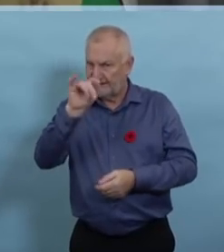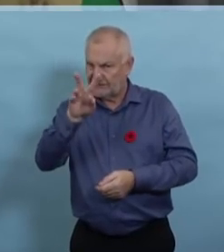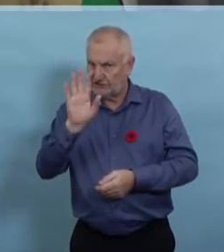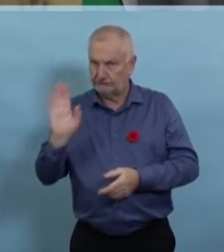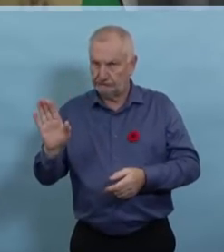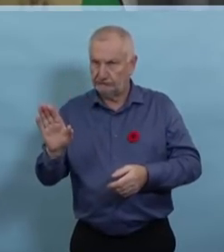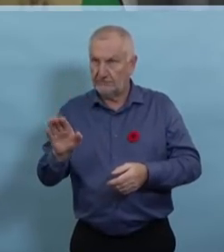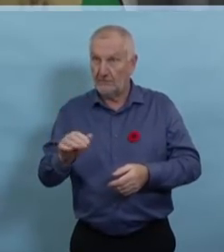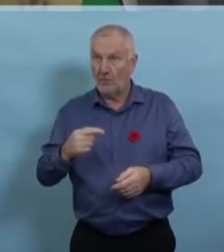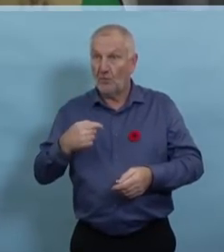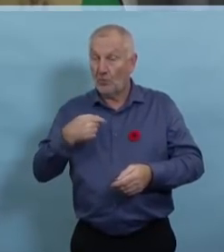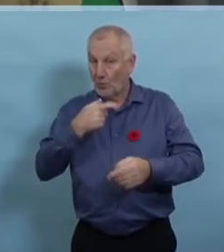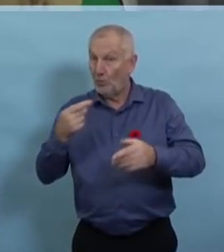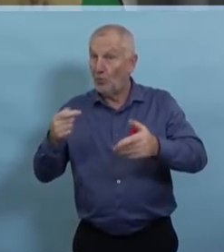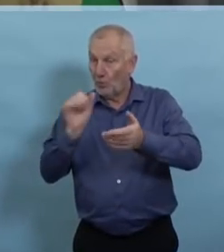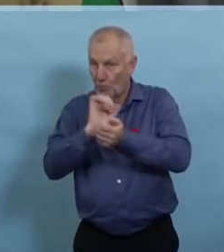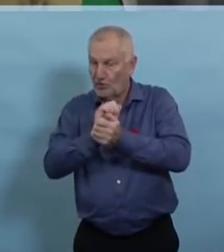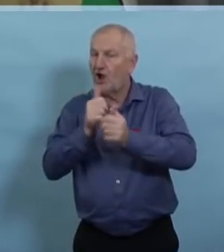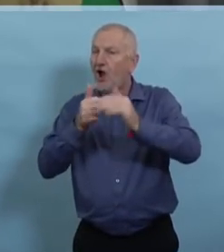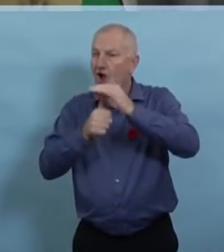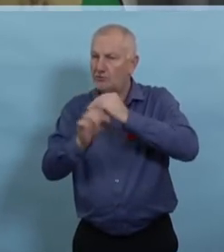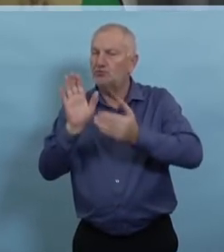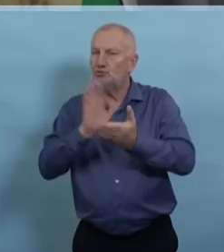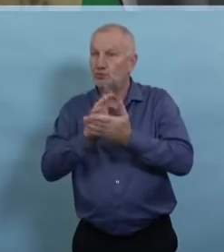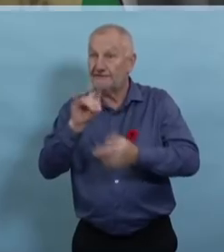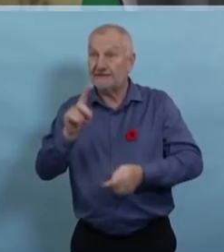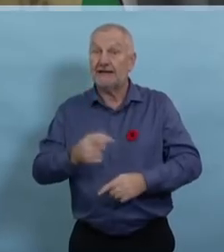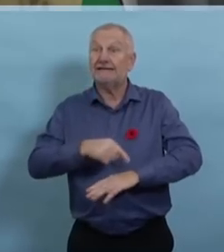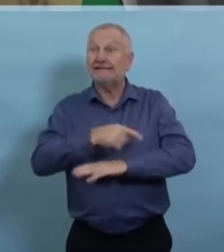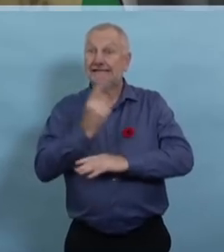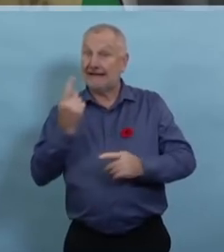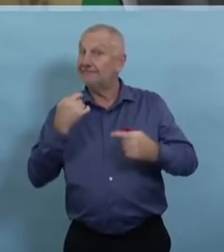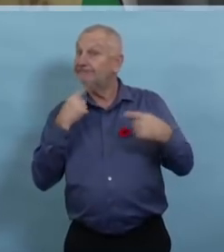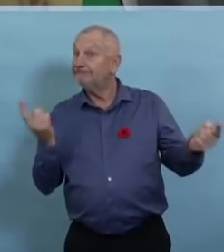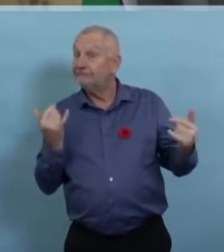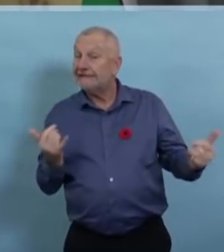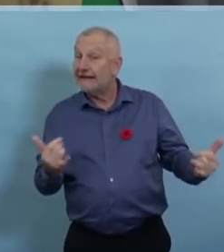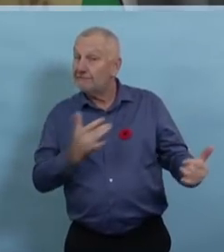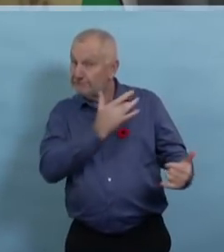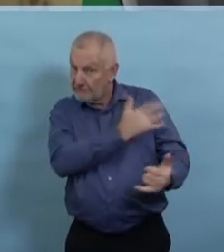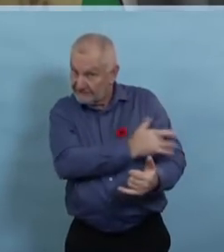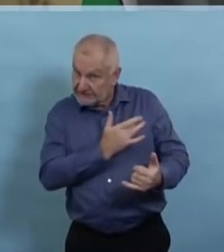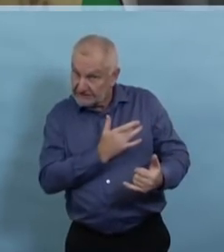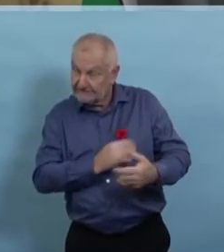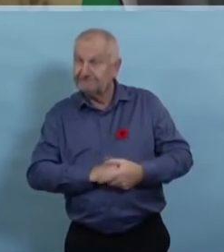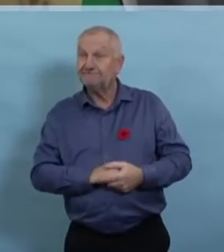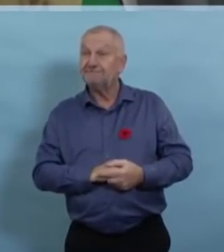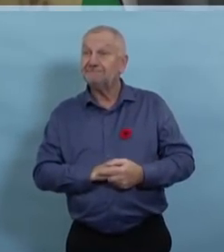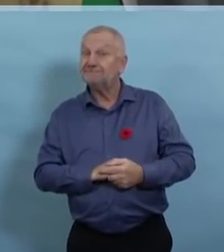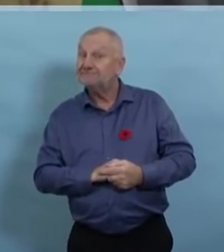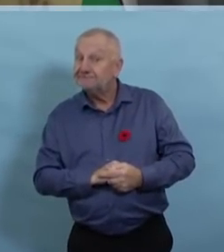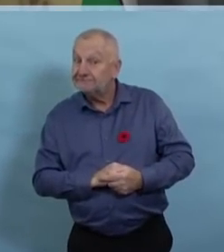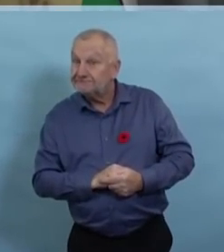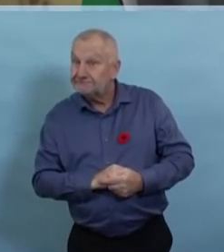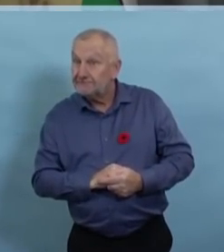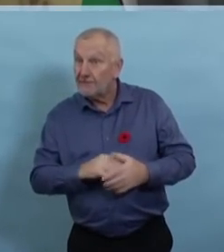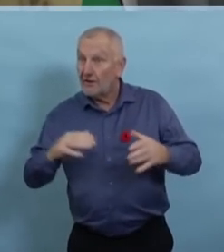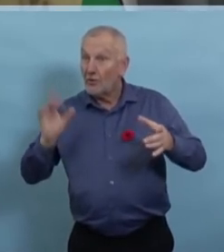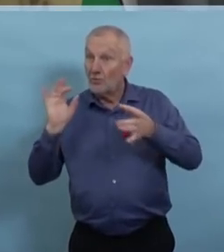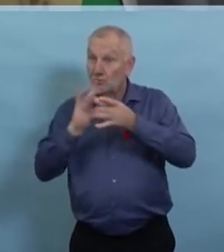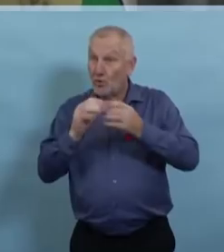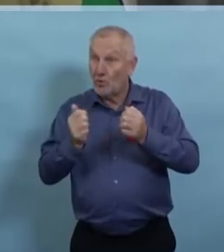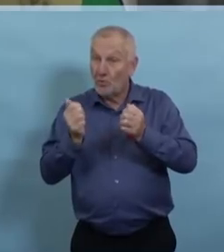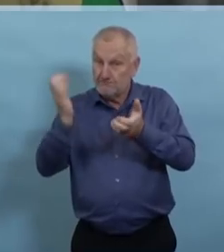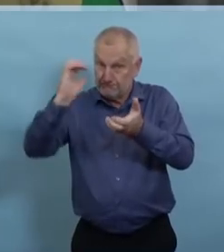division. Today, we are announcing, however, that the province, in coordination with our partners, will be